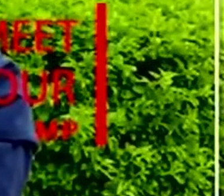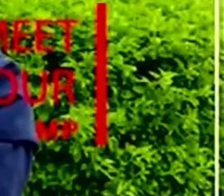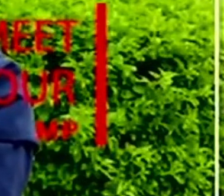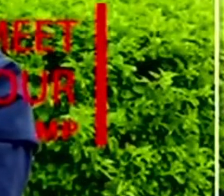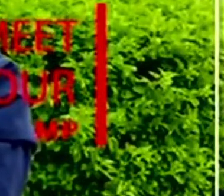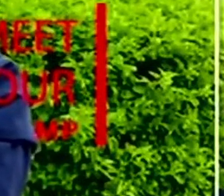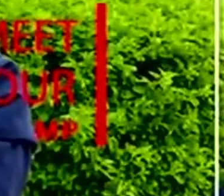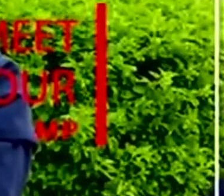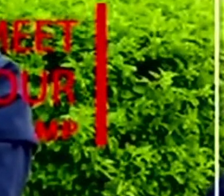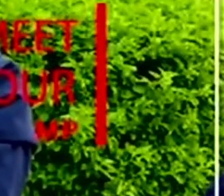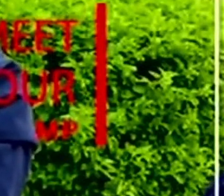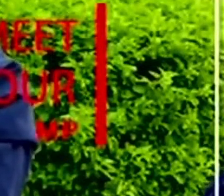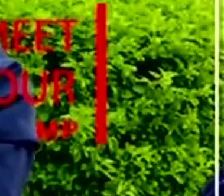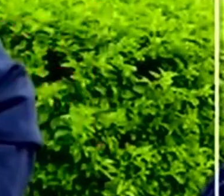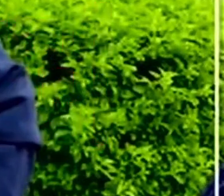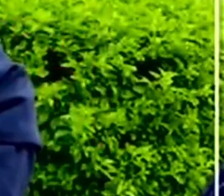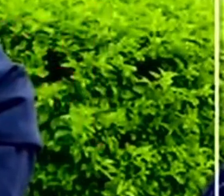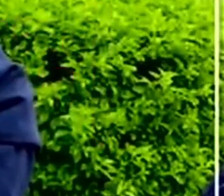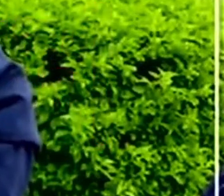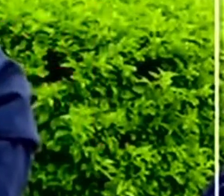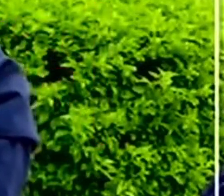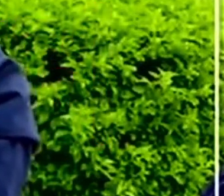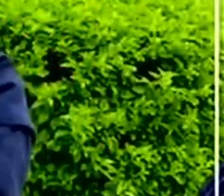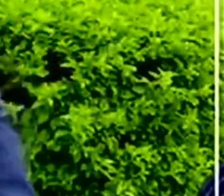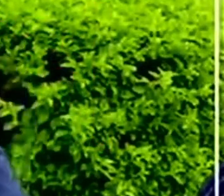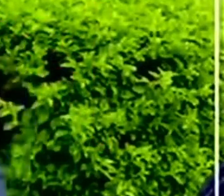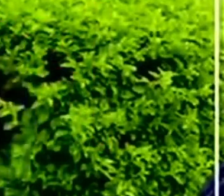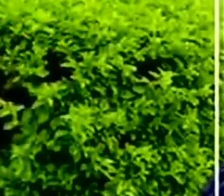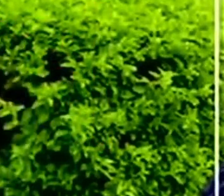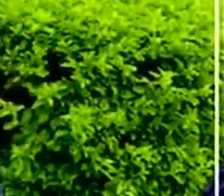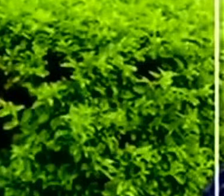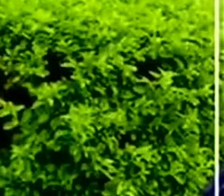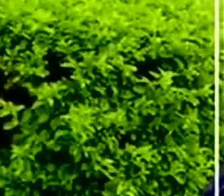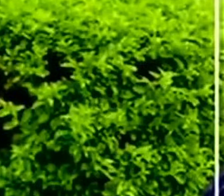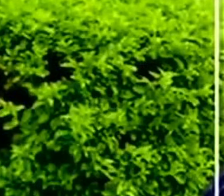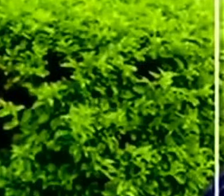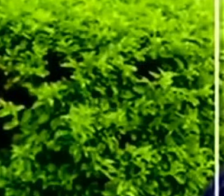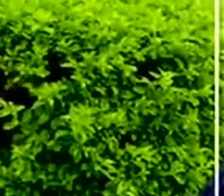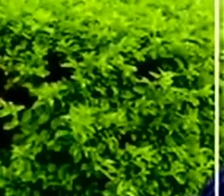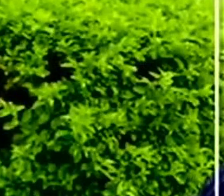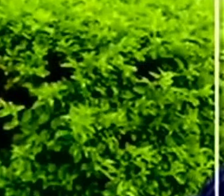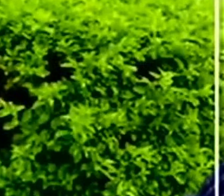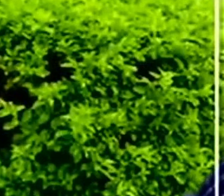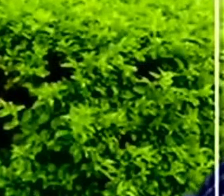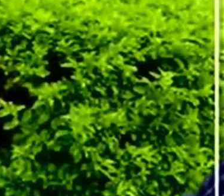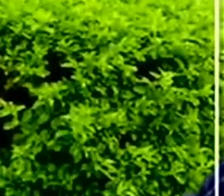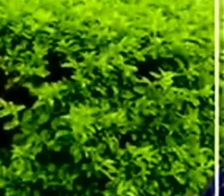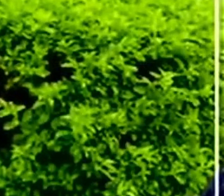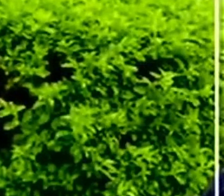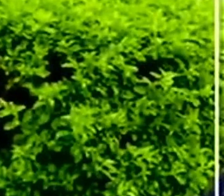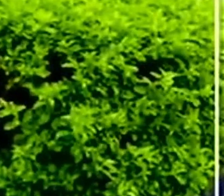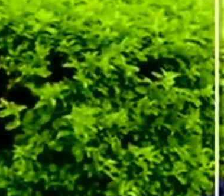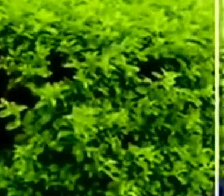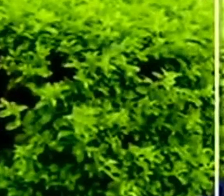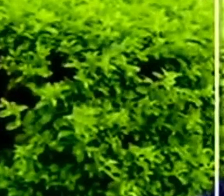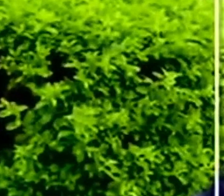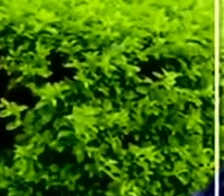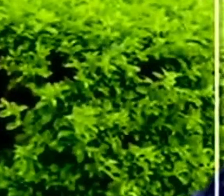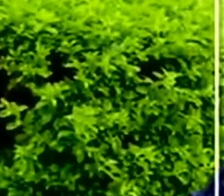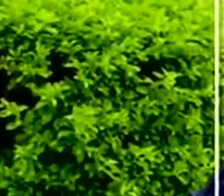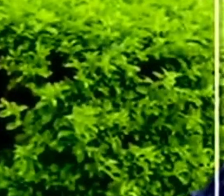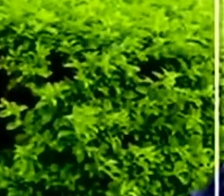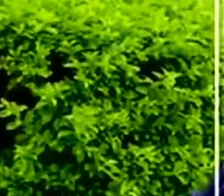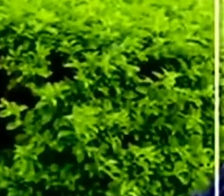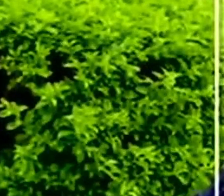been like government to government, China and African governments, and also European,